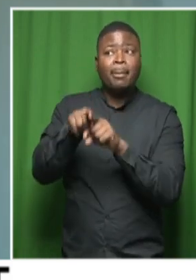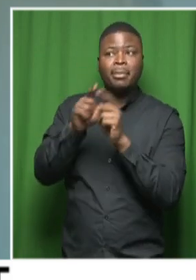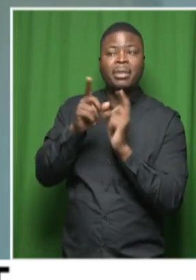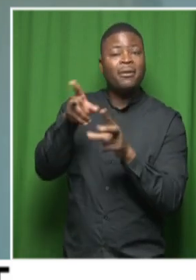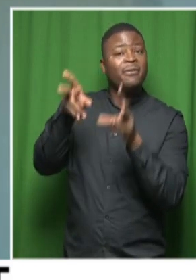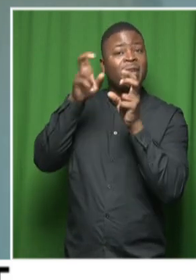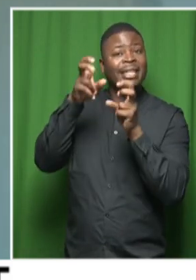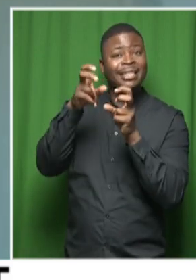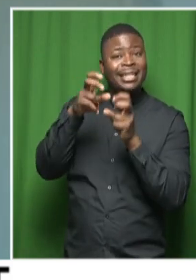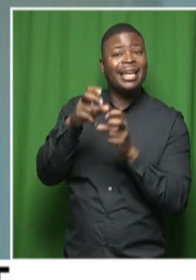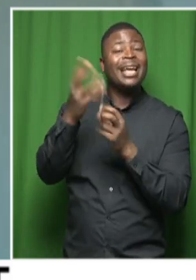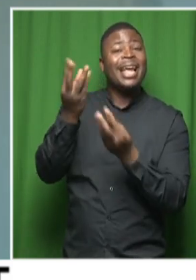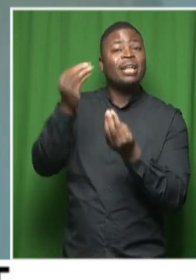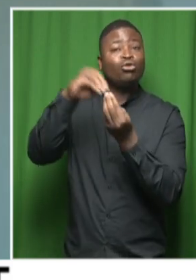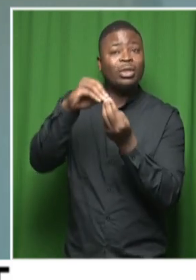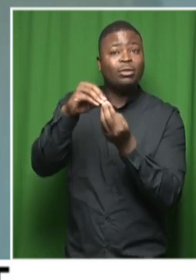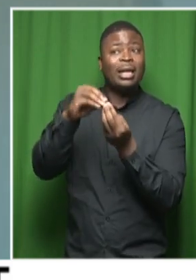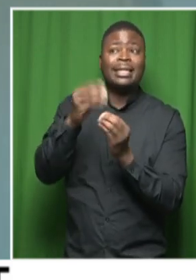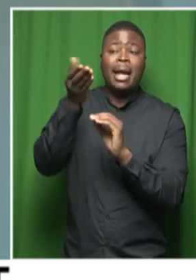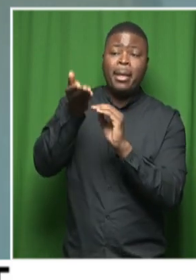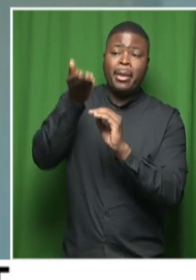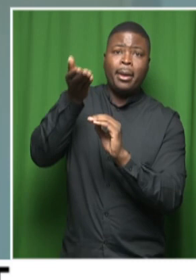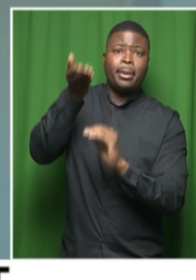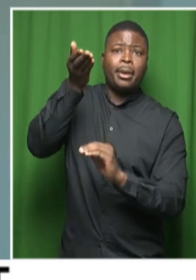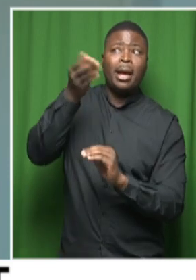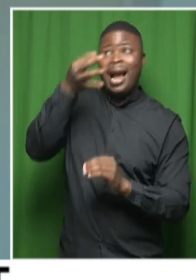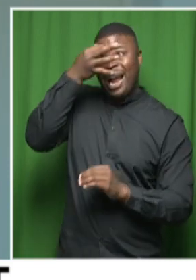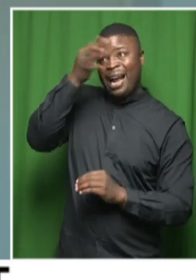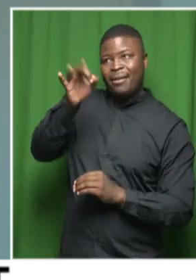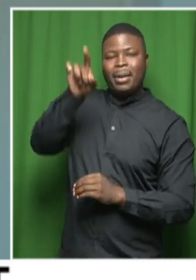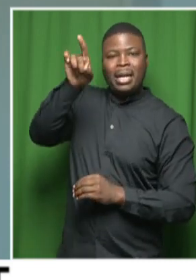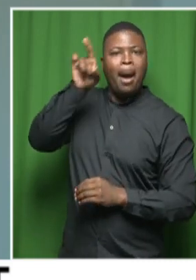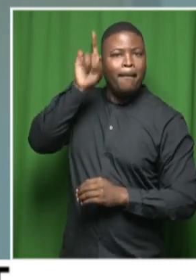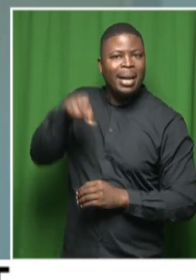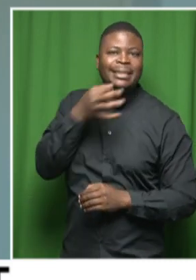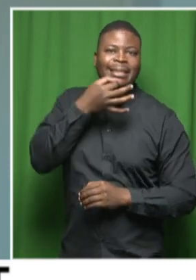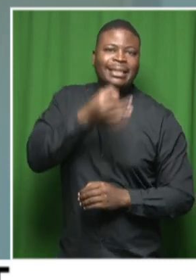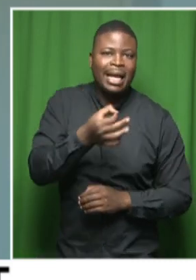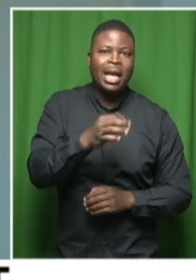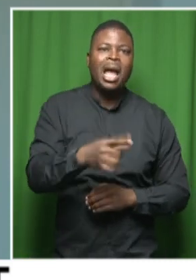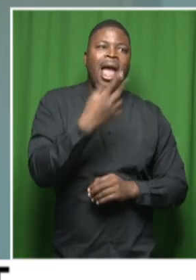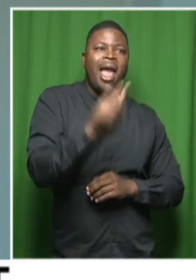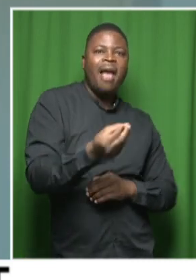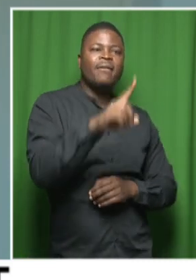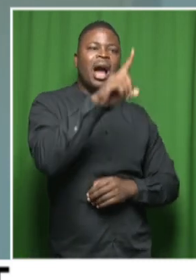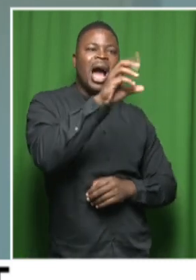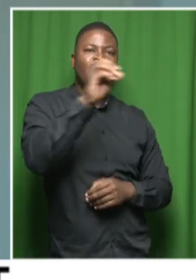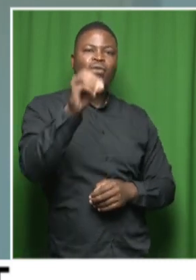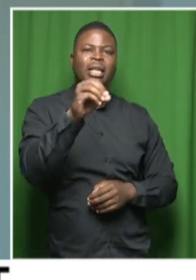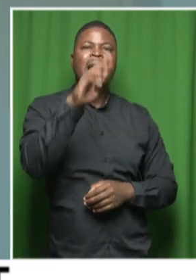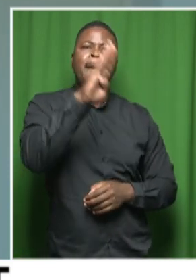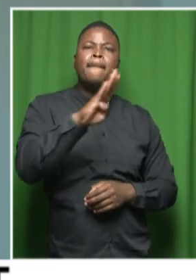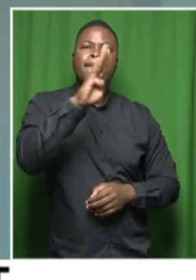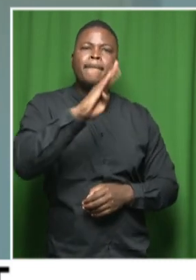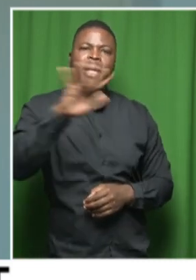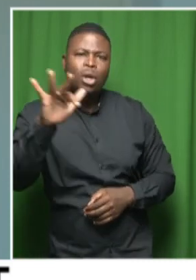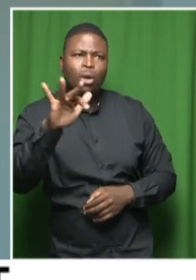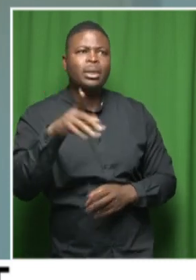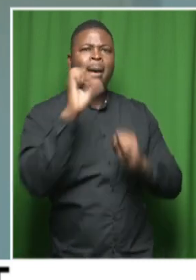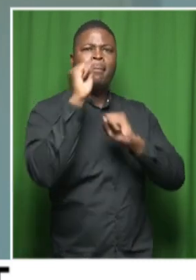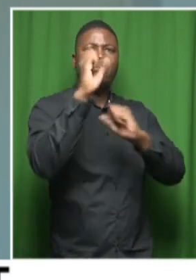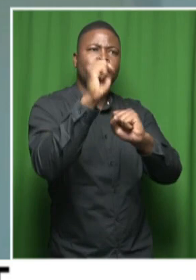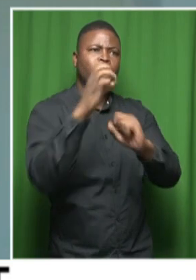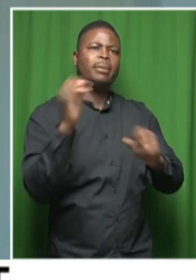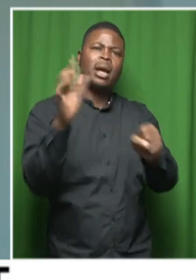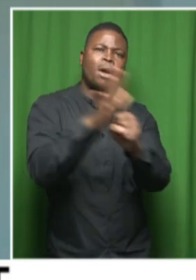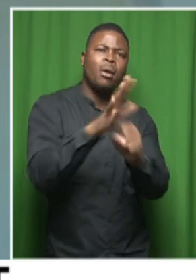rate increases, where government was supposed to say, here is 100 billion we are presenting to the economy, infrastructure, we're building so